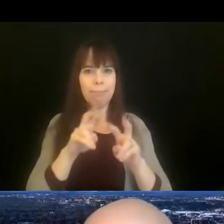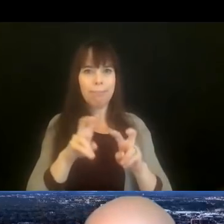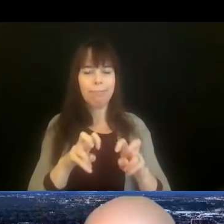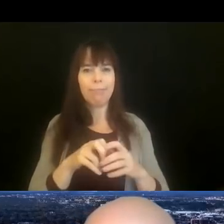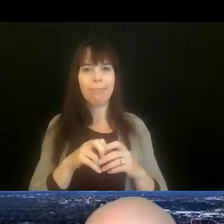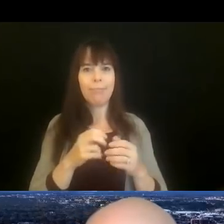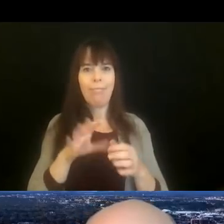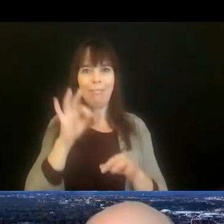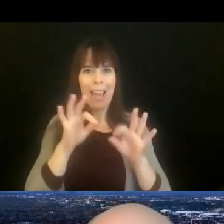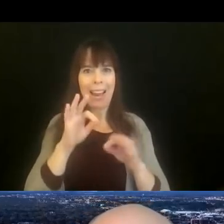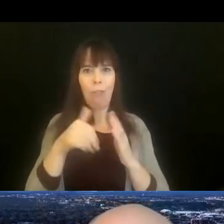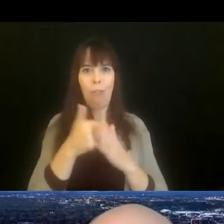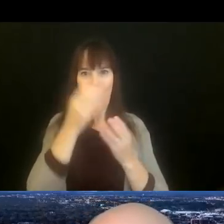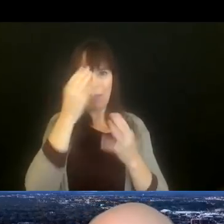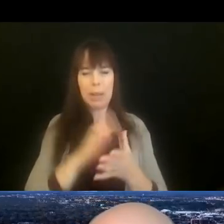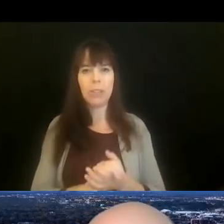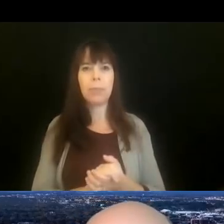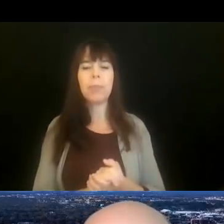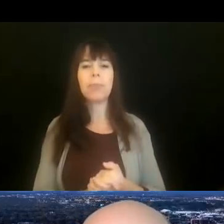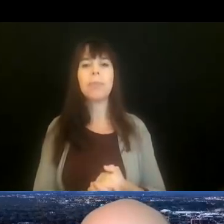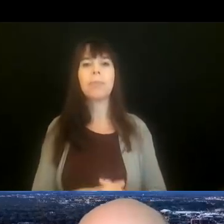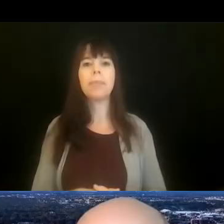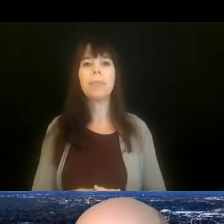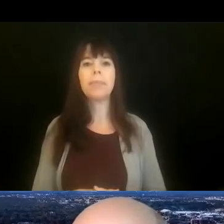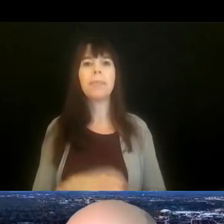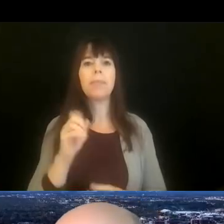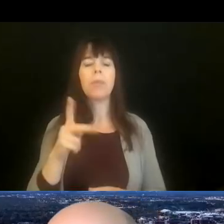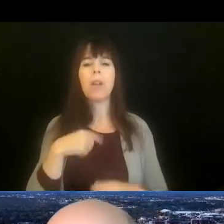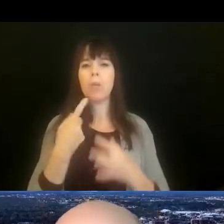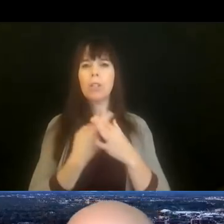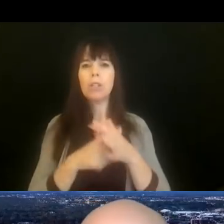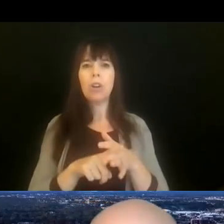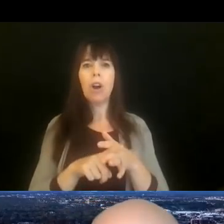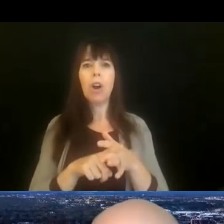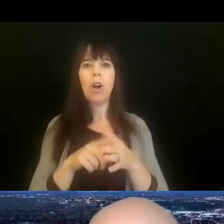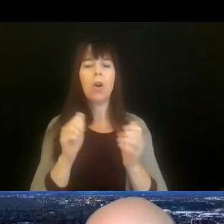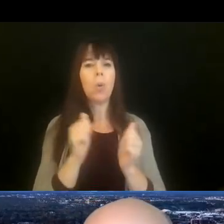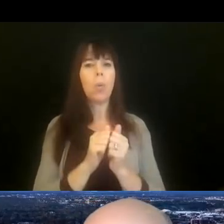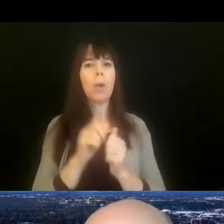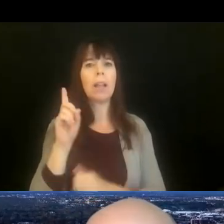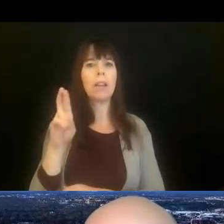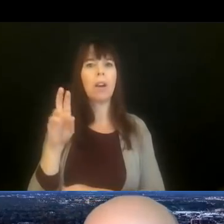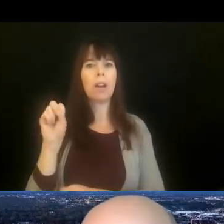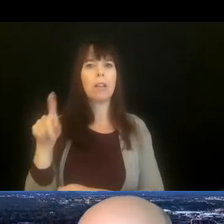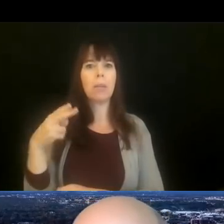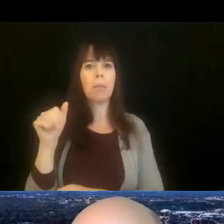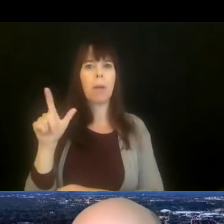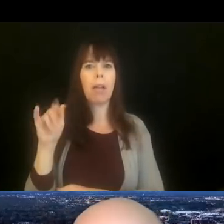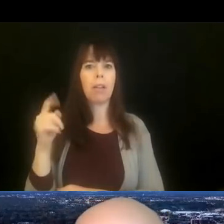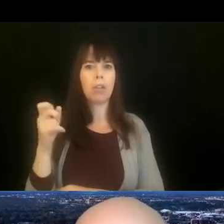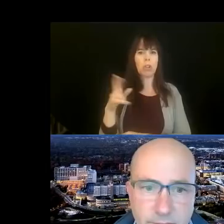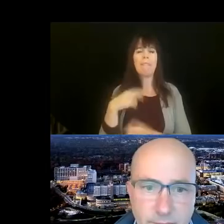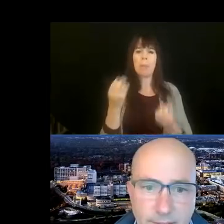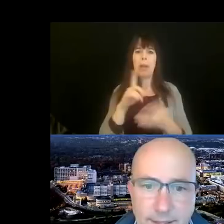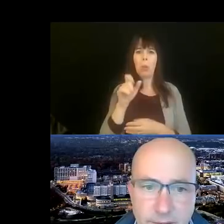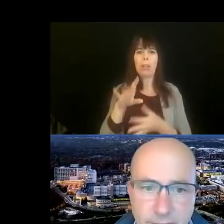go through these. Let me start with Dr. Spollinger. We've got a number of